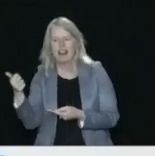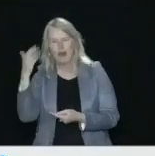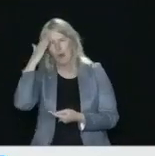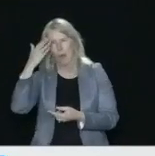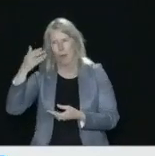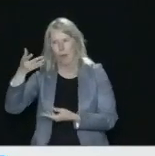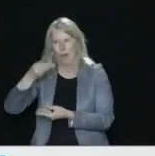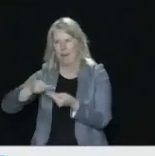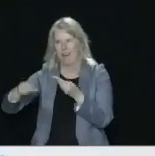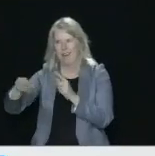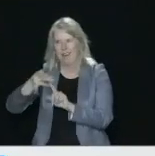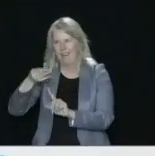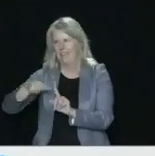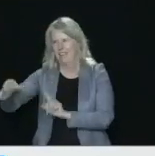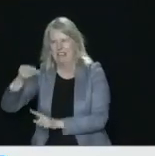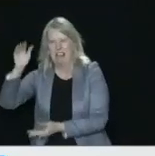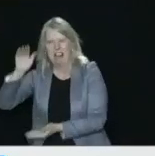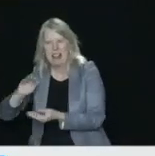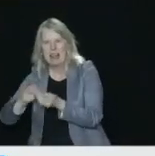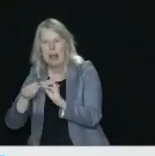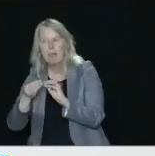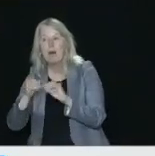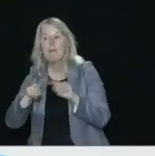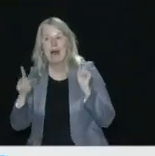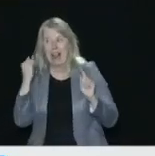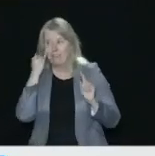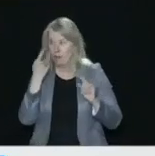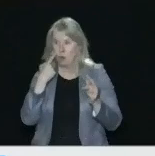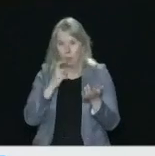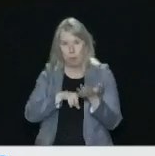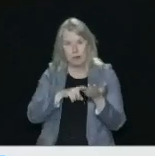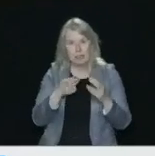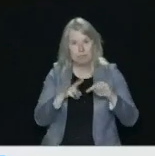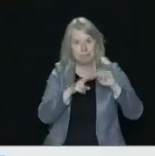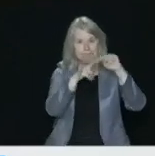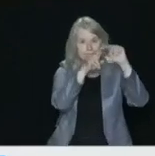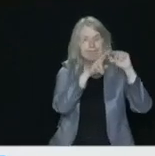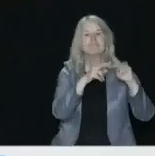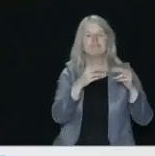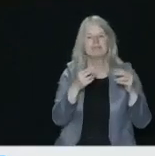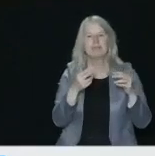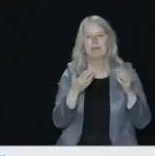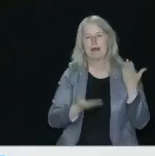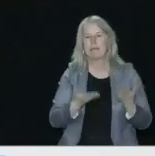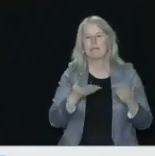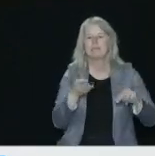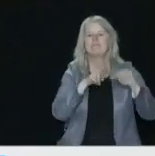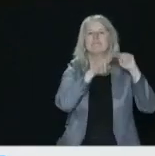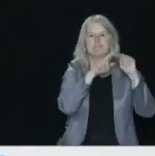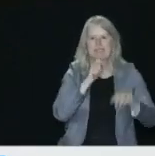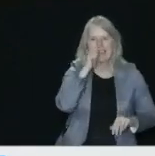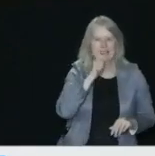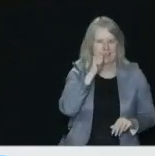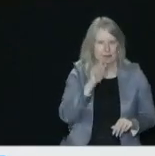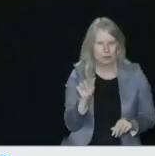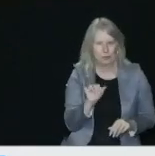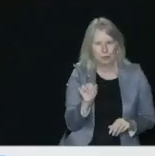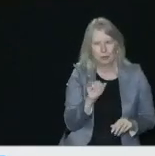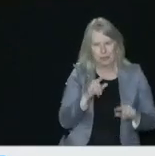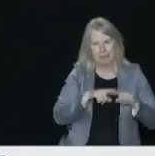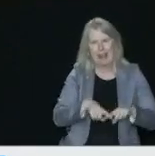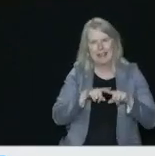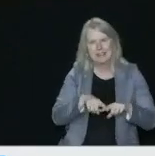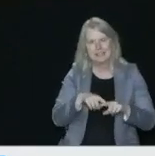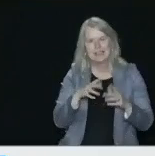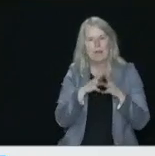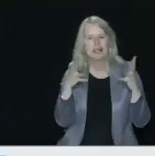forward, how much of this might resemble flu watch, and if you have any sort of timeline on shifting from, you know, this